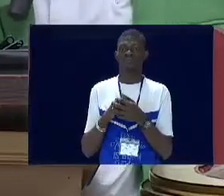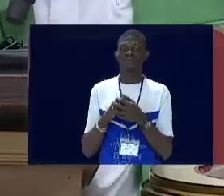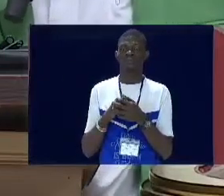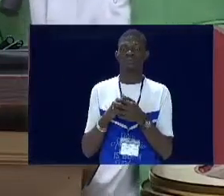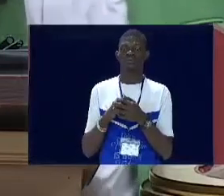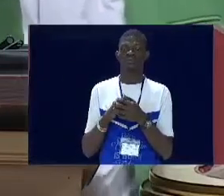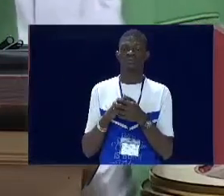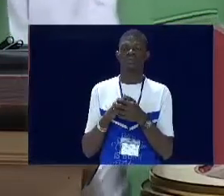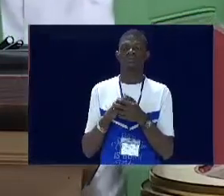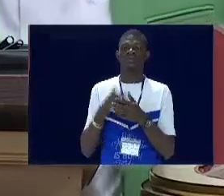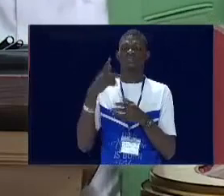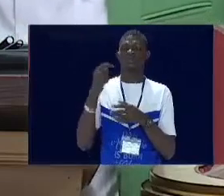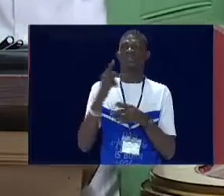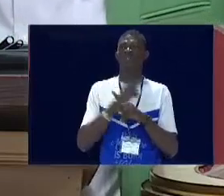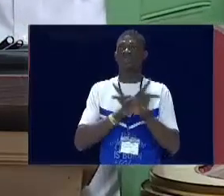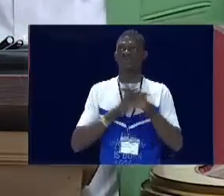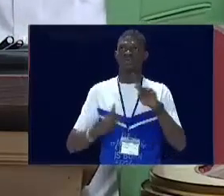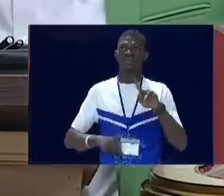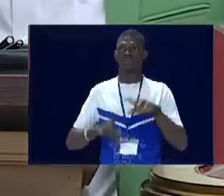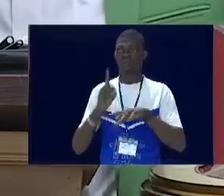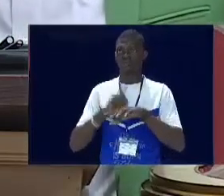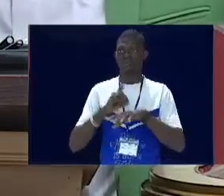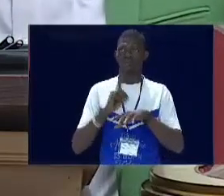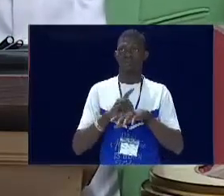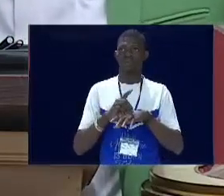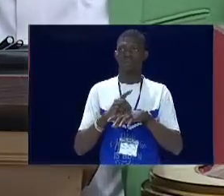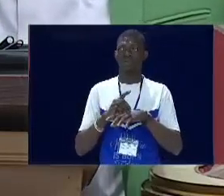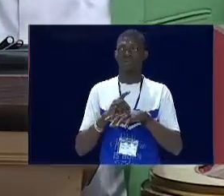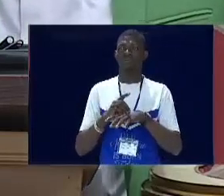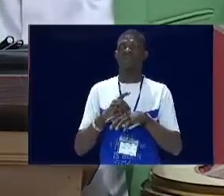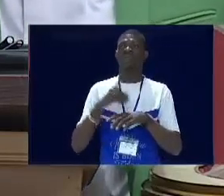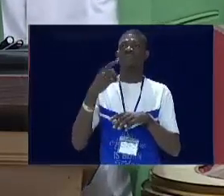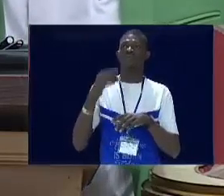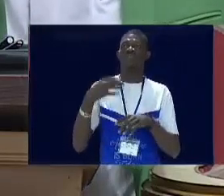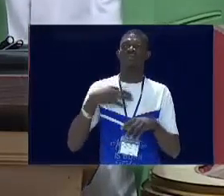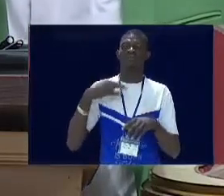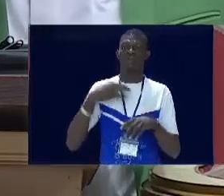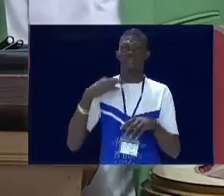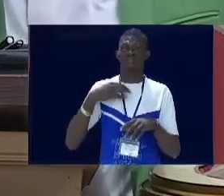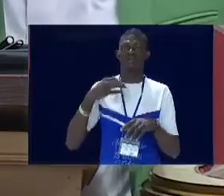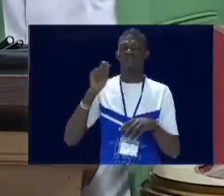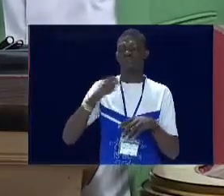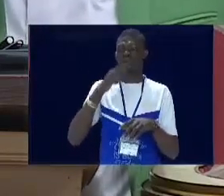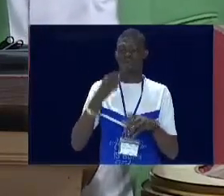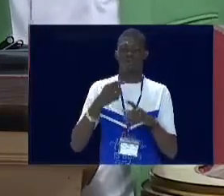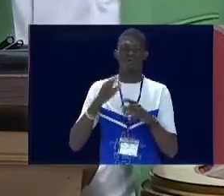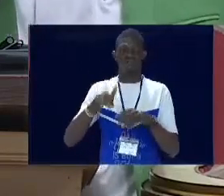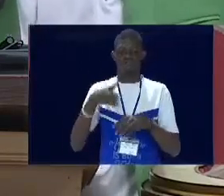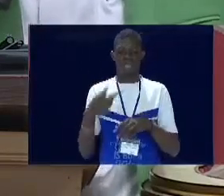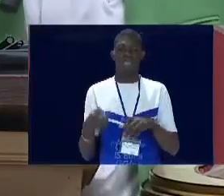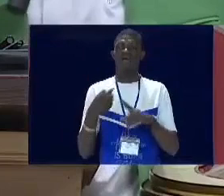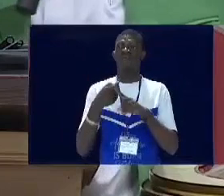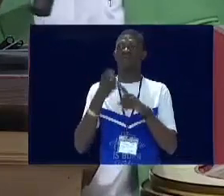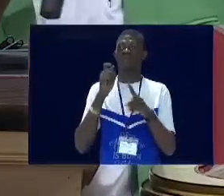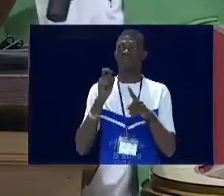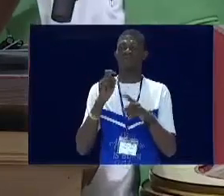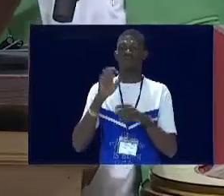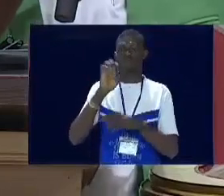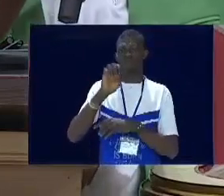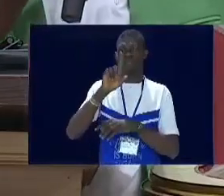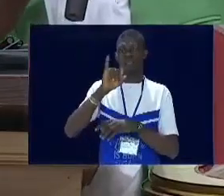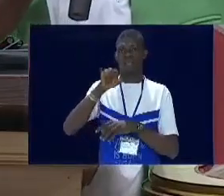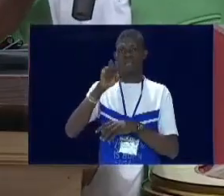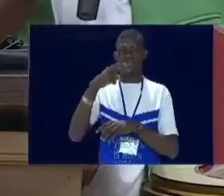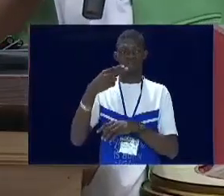He picked up the mantle that fell from Elijah.